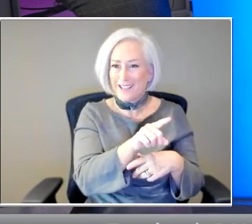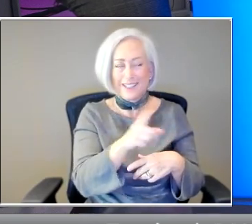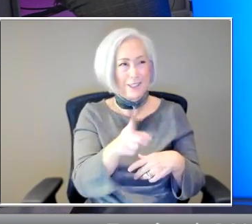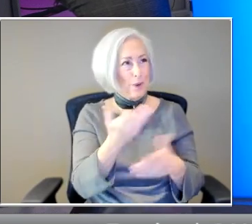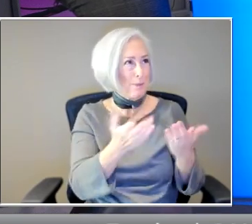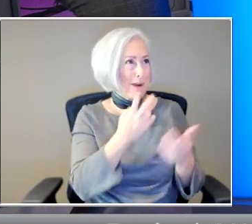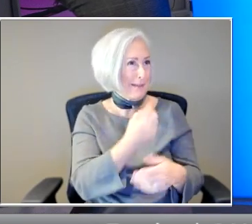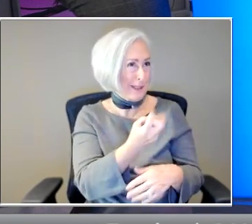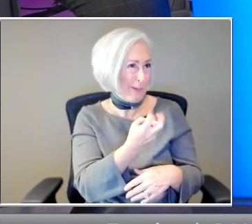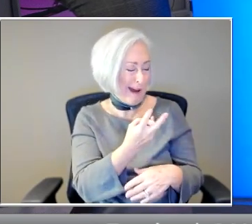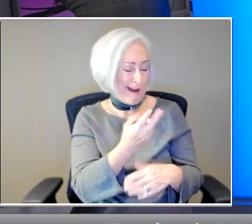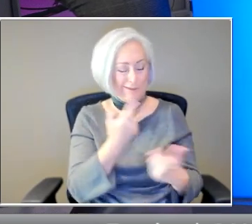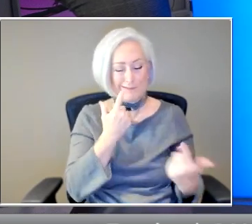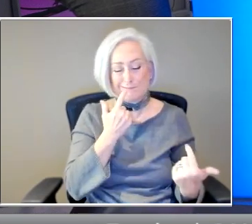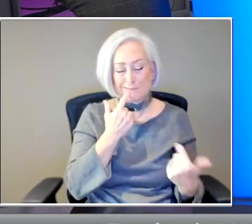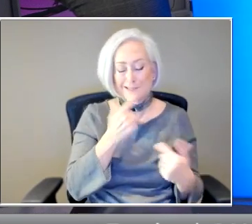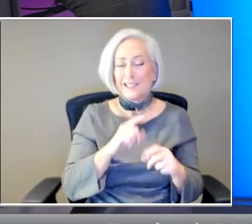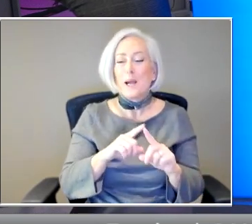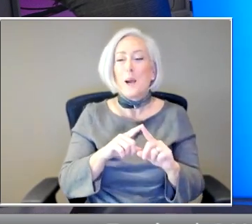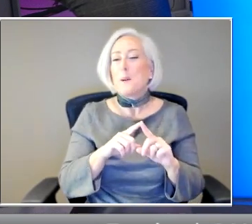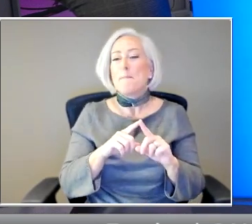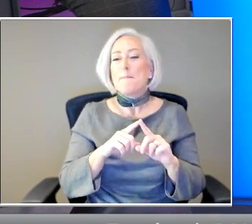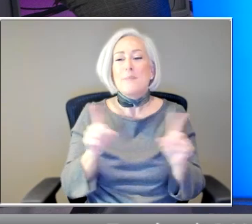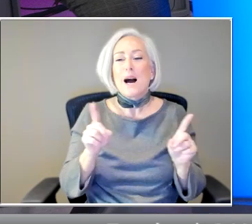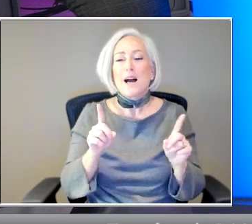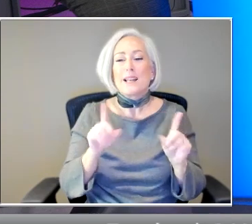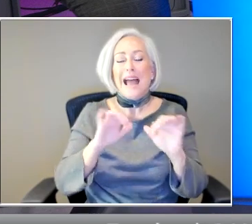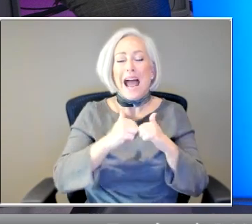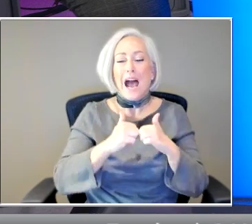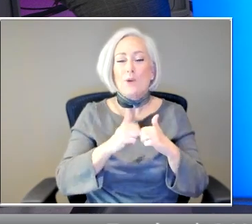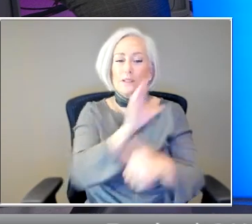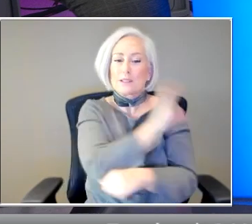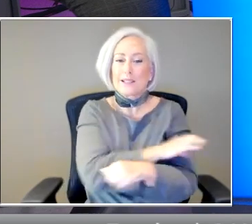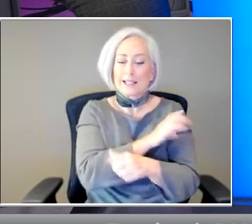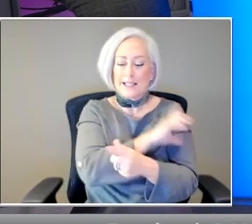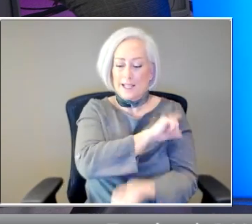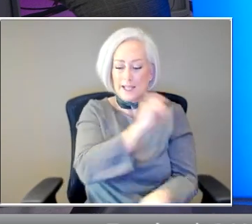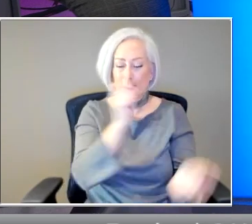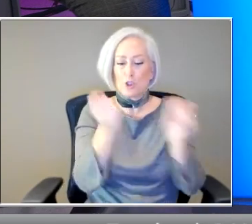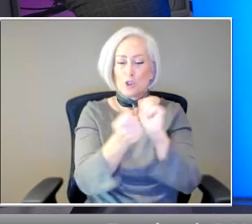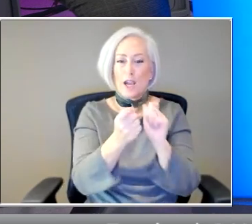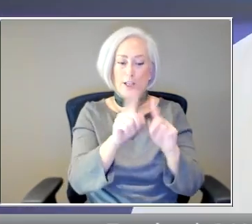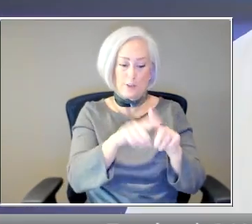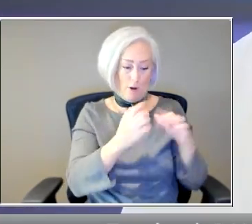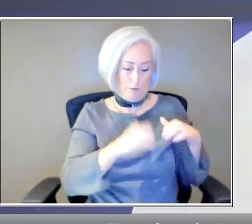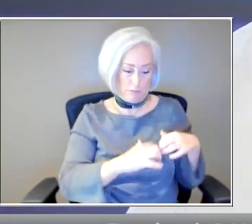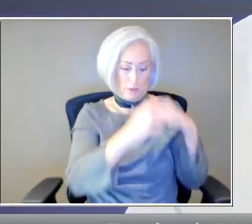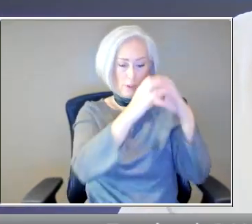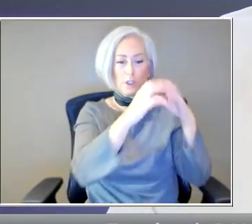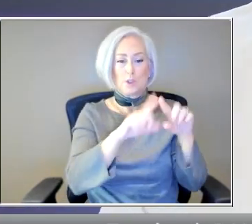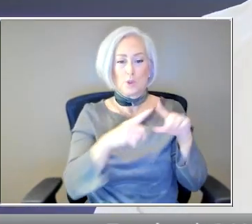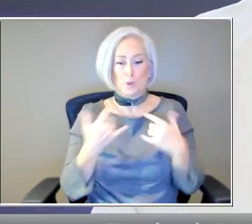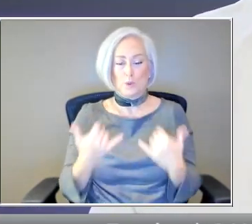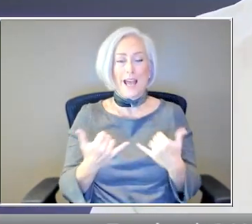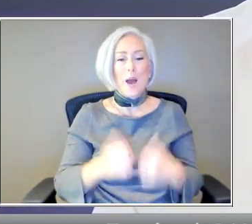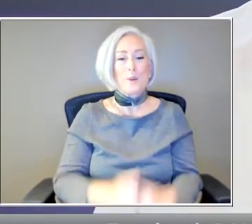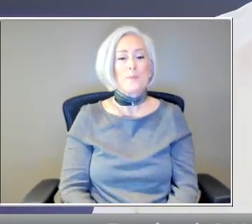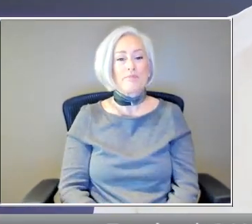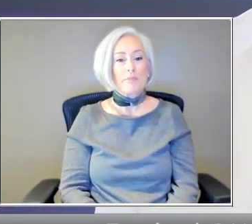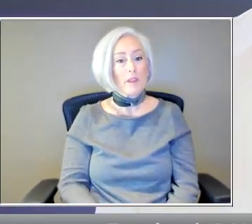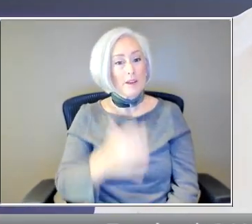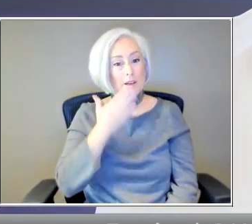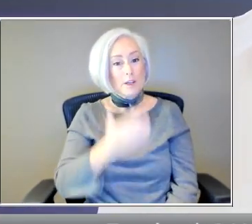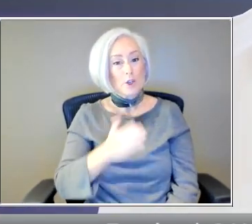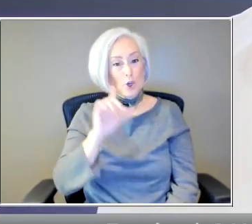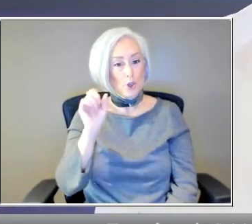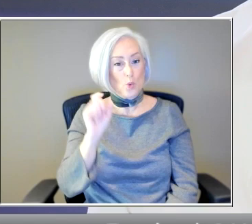Yeah. But how has it evolved now, looking back at what it was and what it is now? Yeah, that's a great question. Like you said, I haven't been